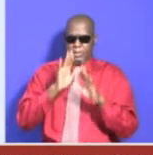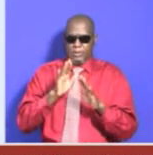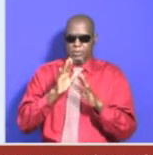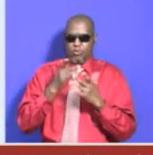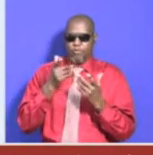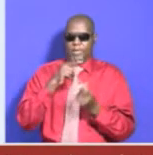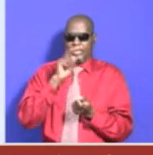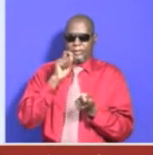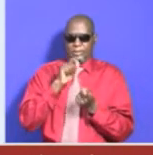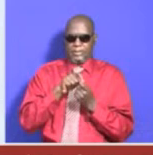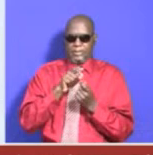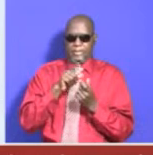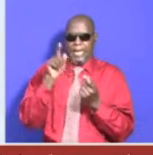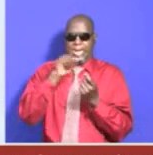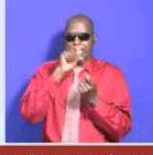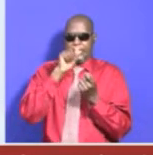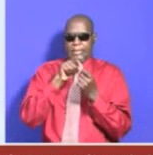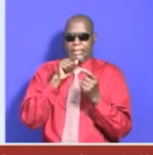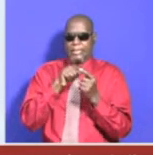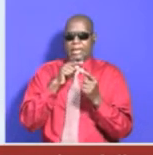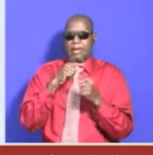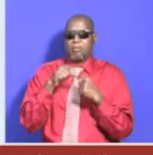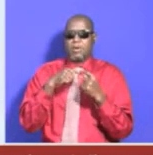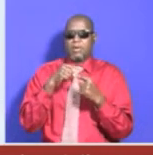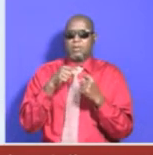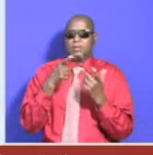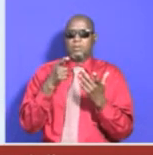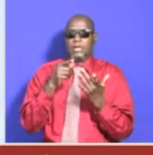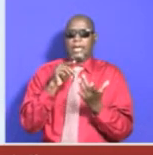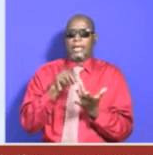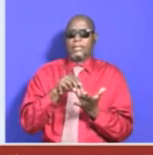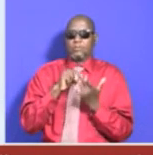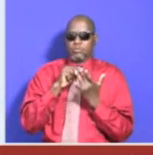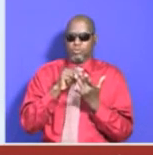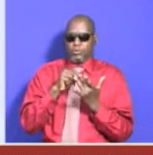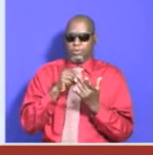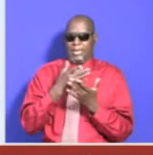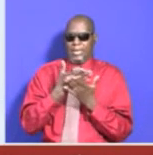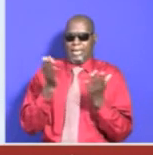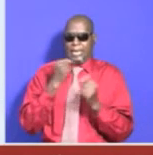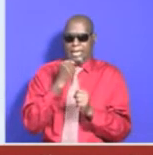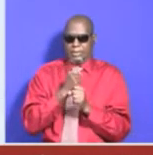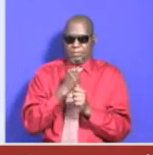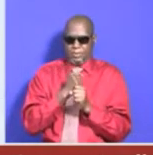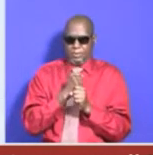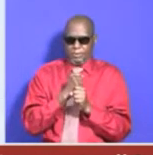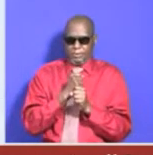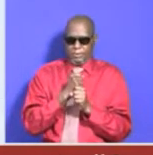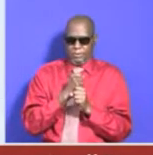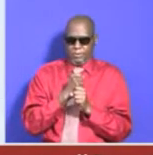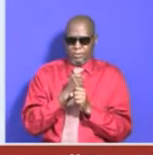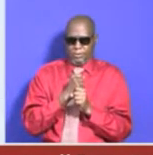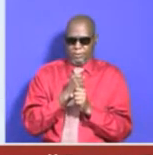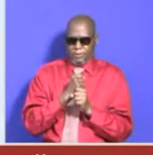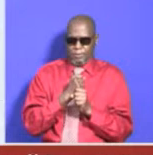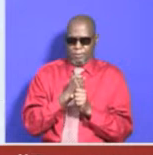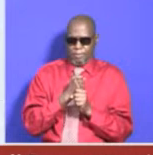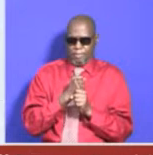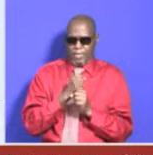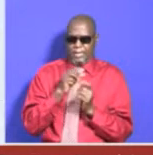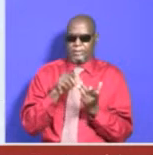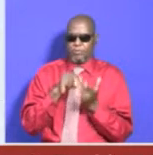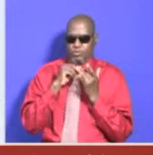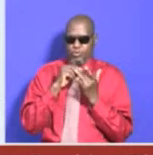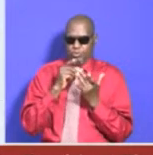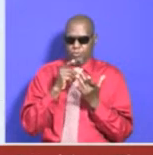importance of excellence. Somebody say excellence is about being exceptional in any assignment you undertake.